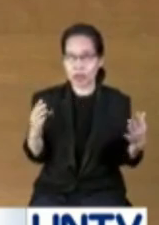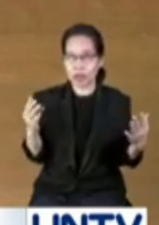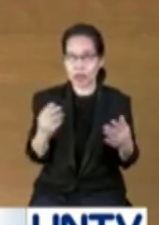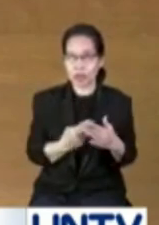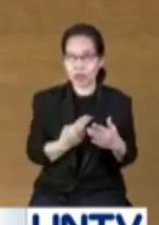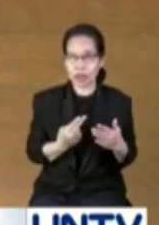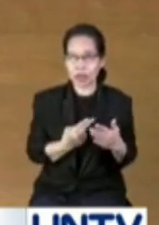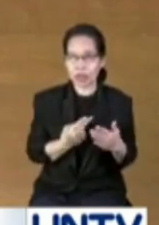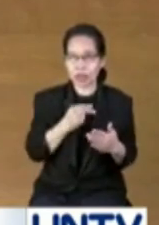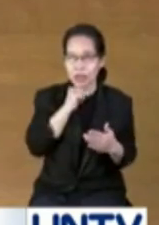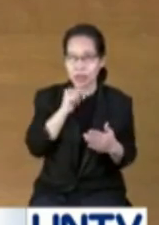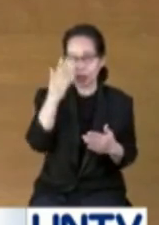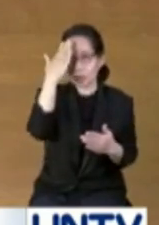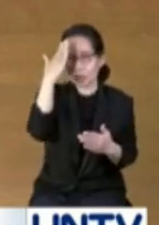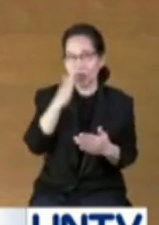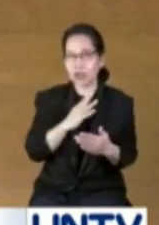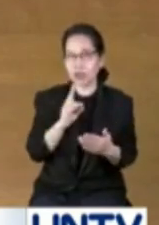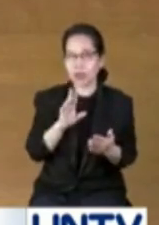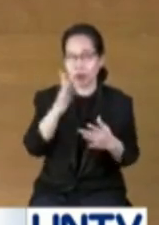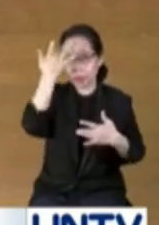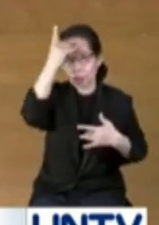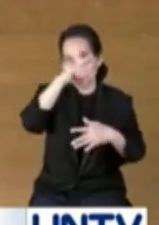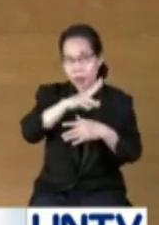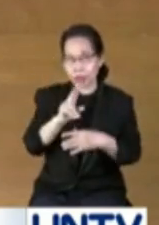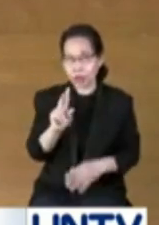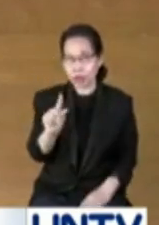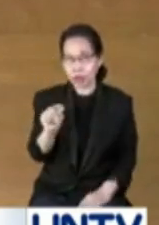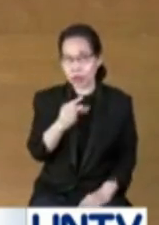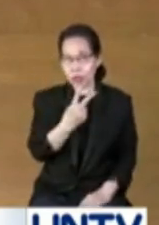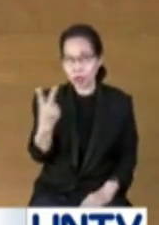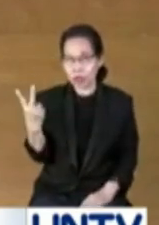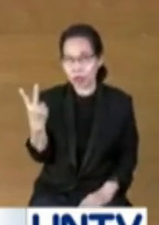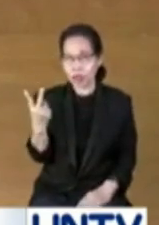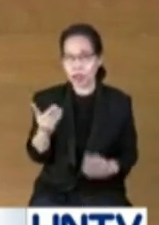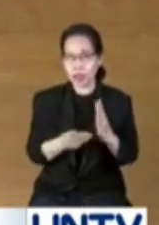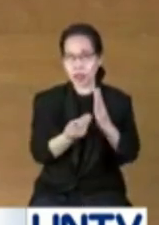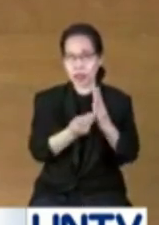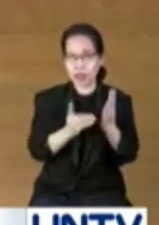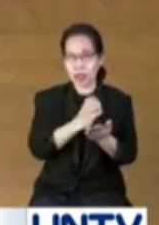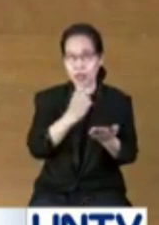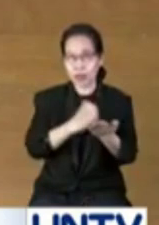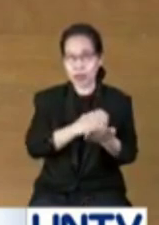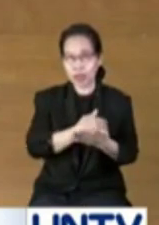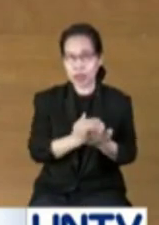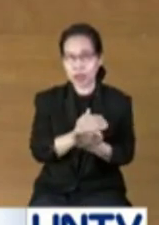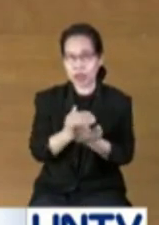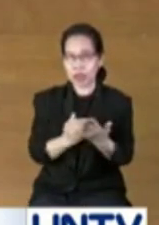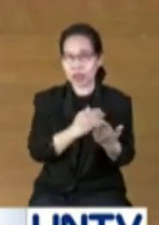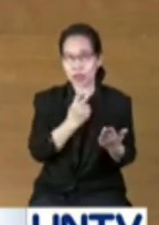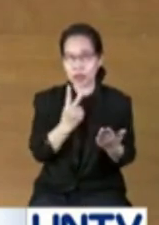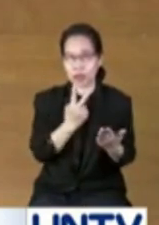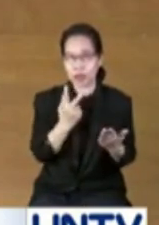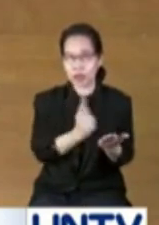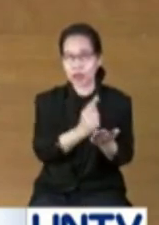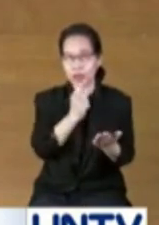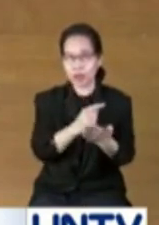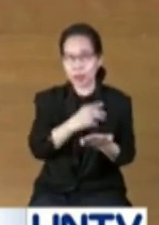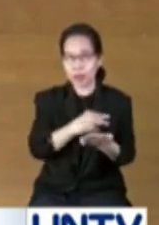pandemic in 2022. The digital economy contributed 2 trillion pesos, the equivalent